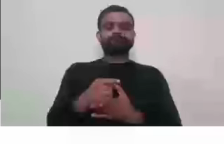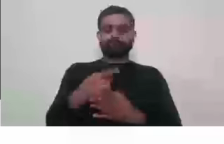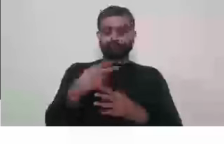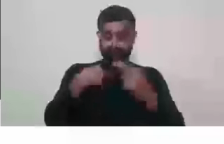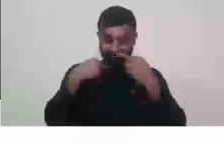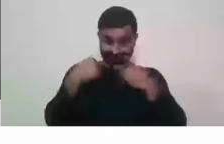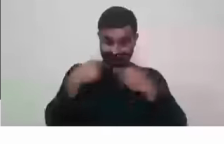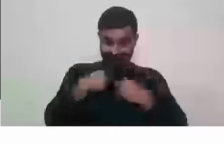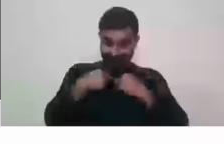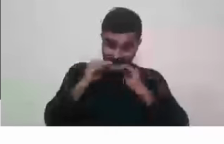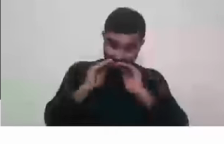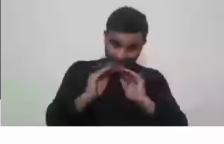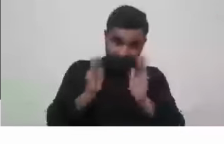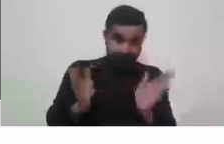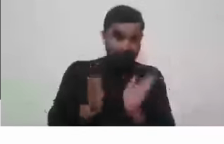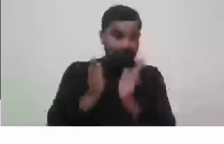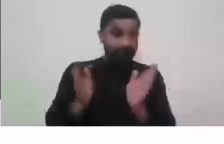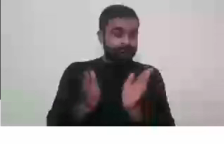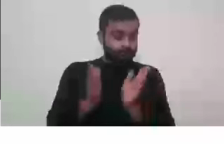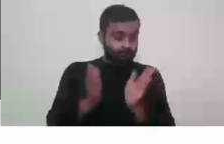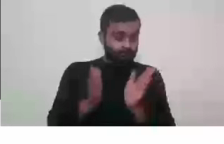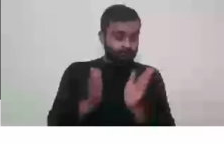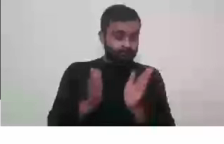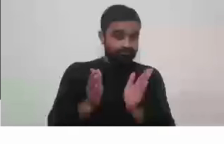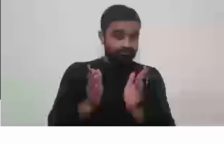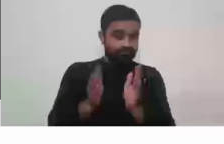to support and encourage them, and